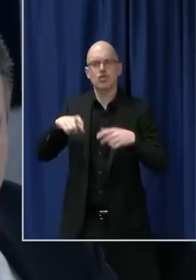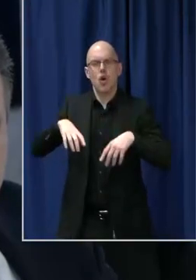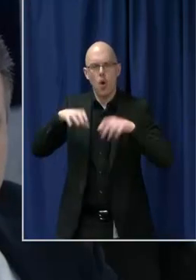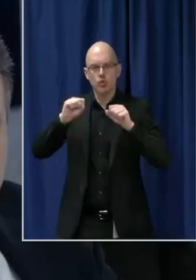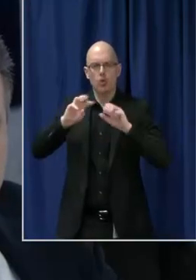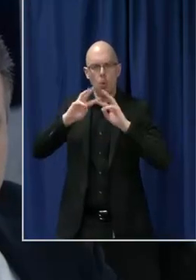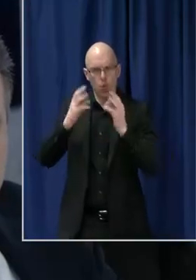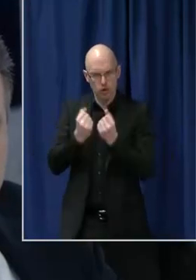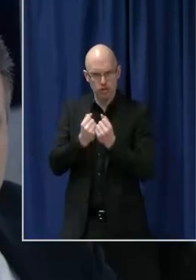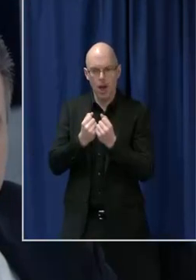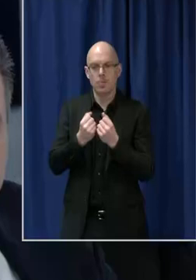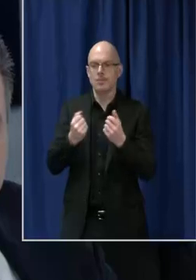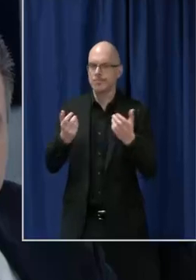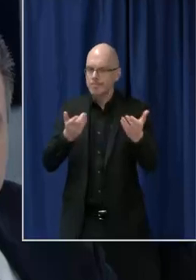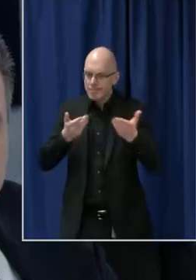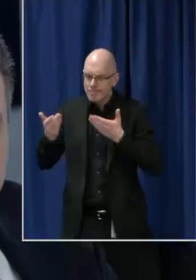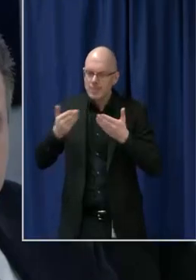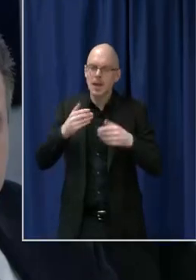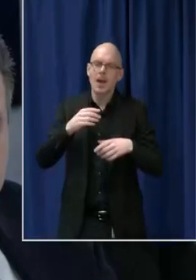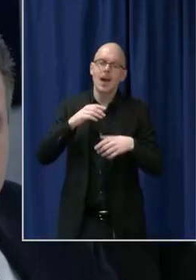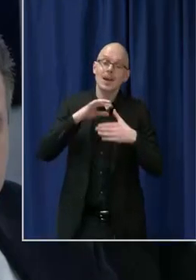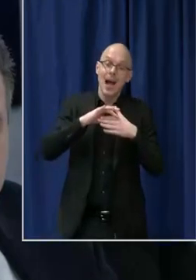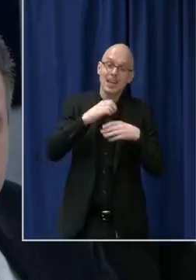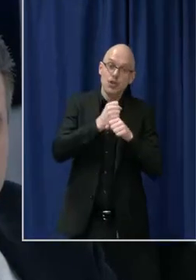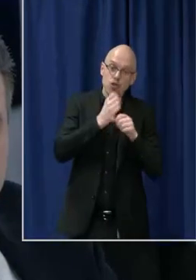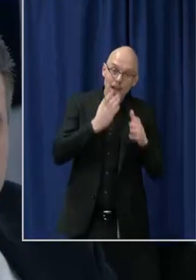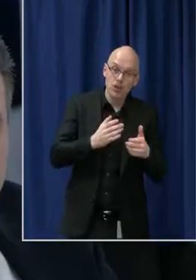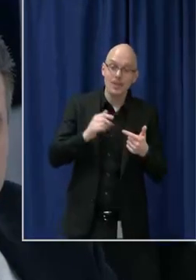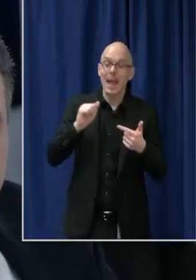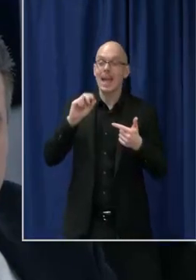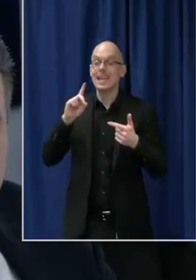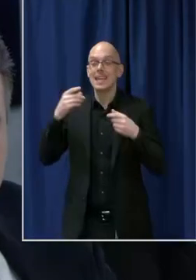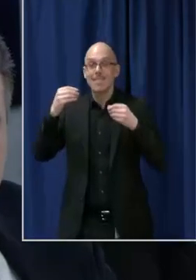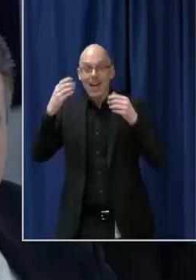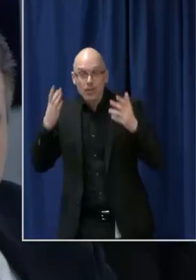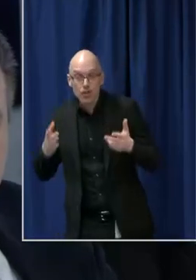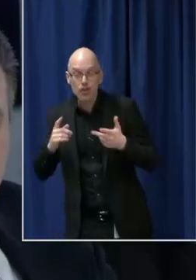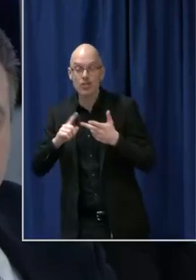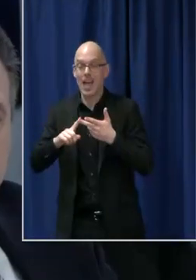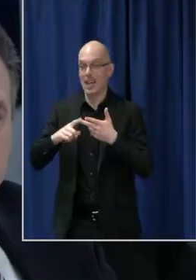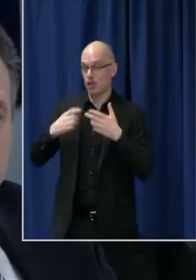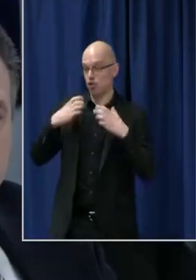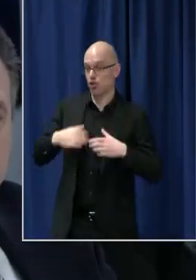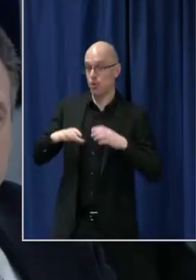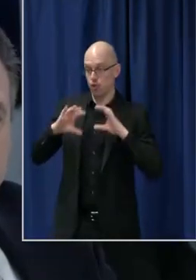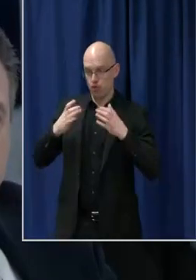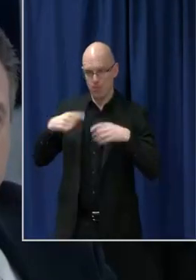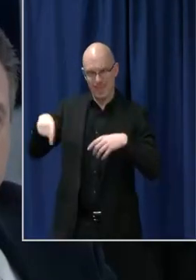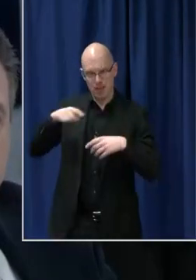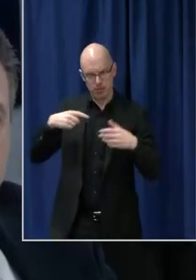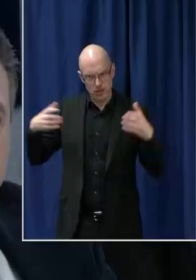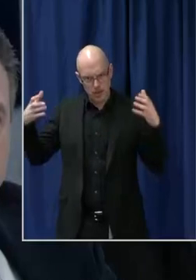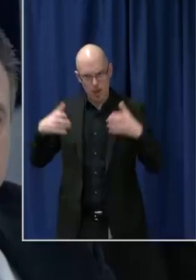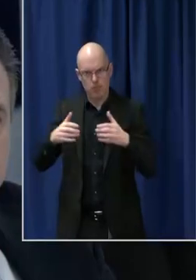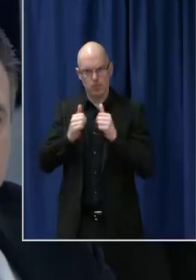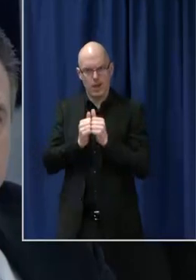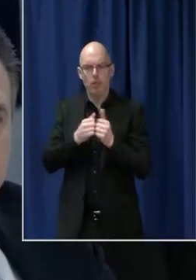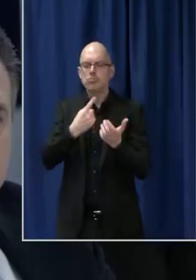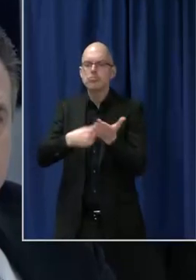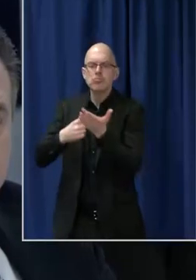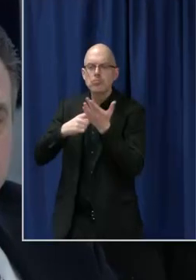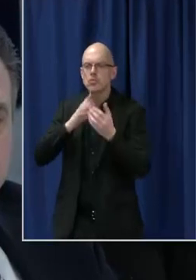AD vendors, distributors, and consumer groups to discuss potential solutions for tracking